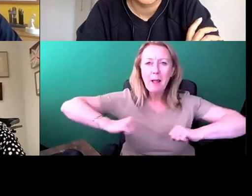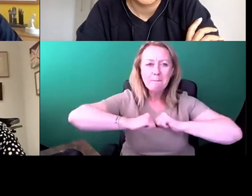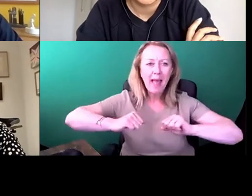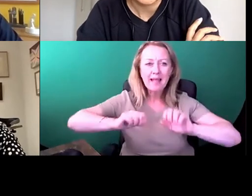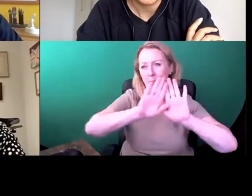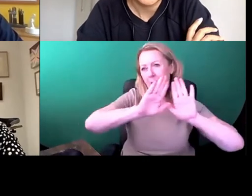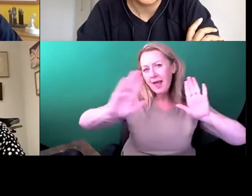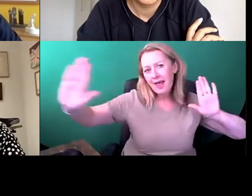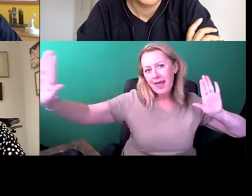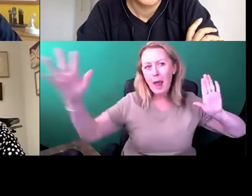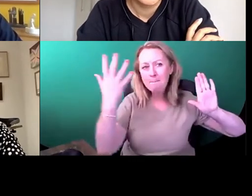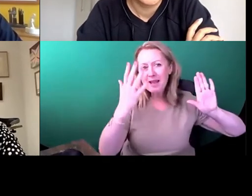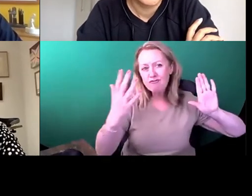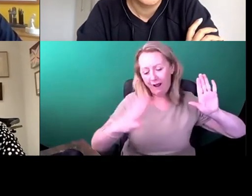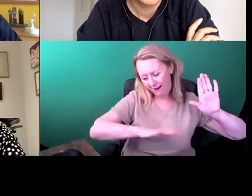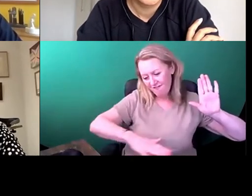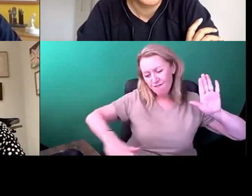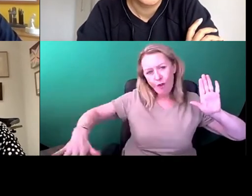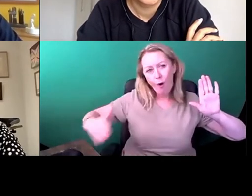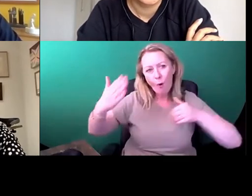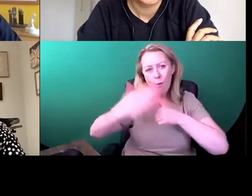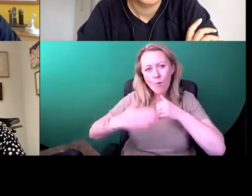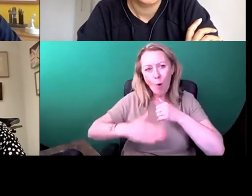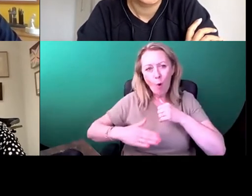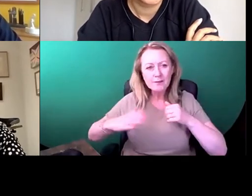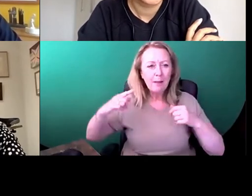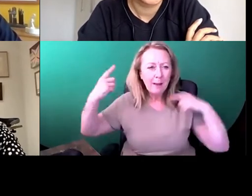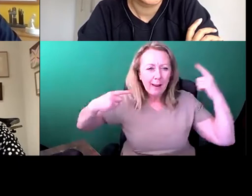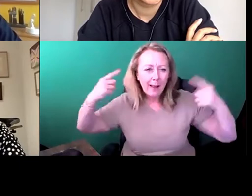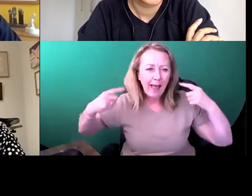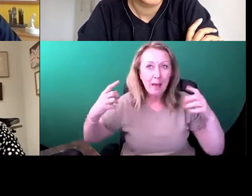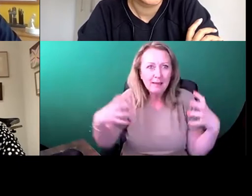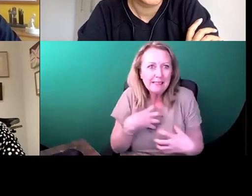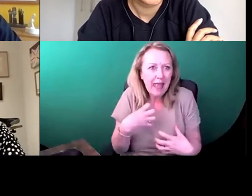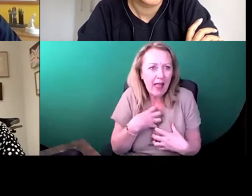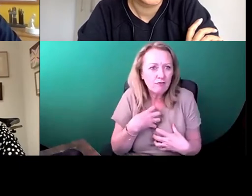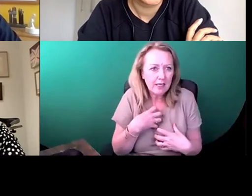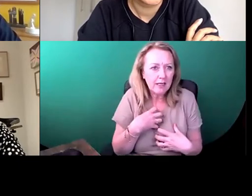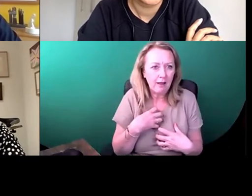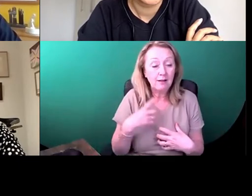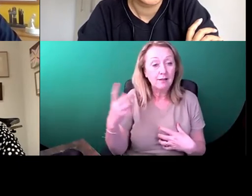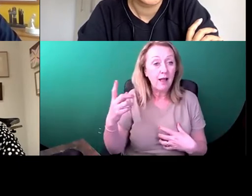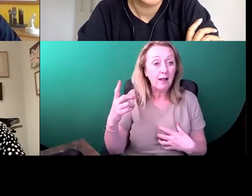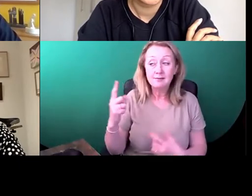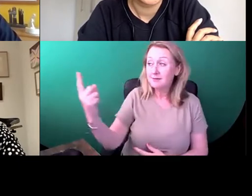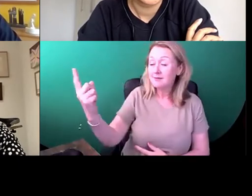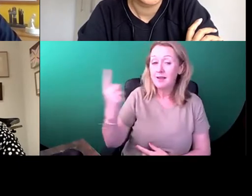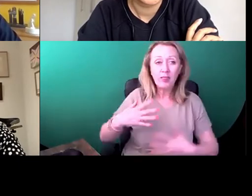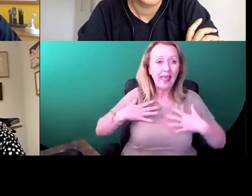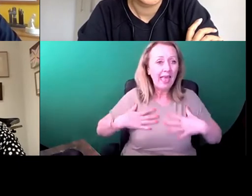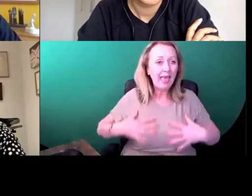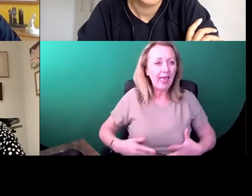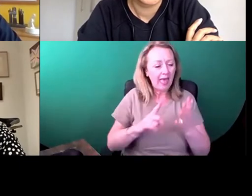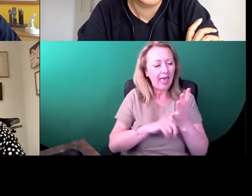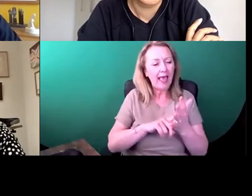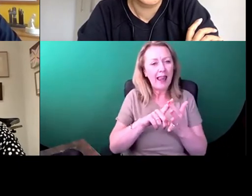one side, shiny wooden floor, a bit echoey and a bit scary. Someone in a leotard came springing up to me.